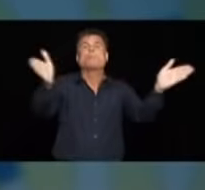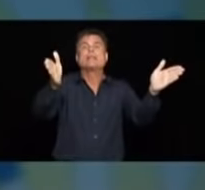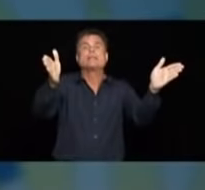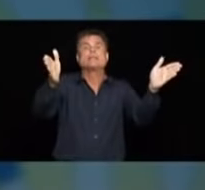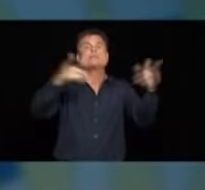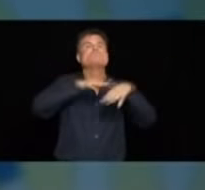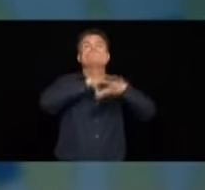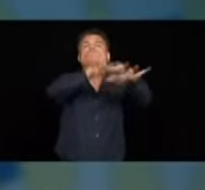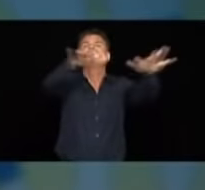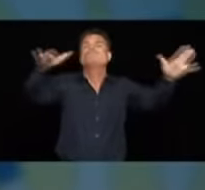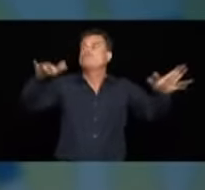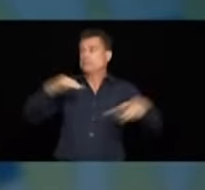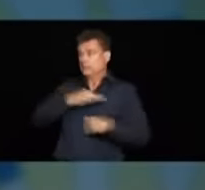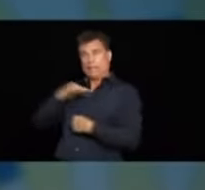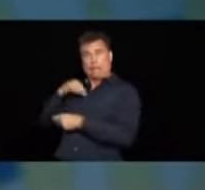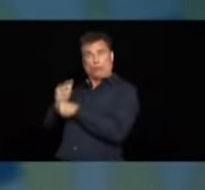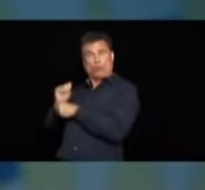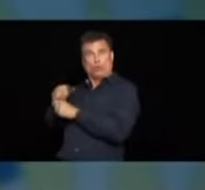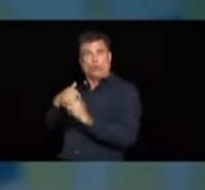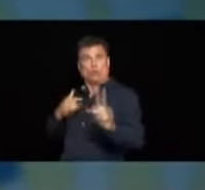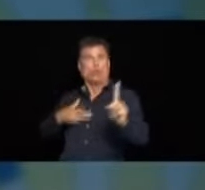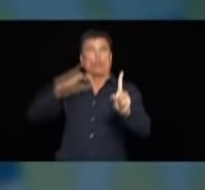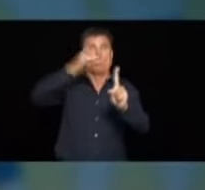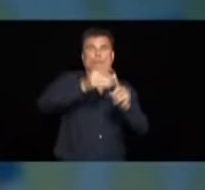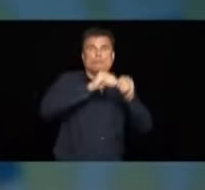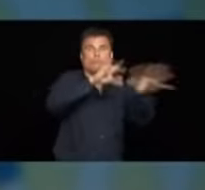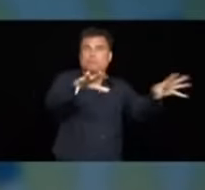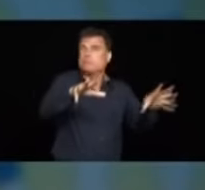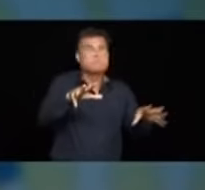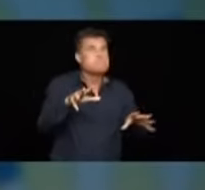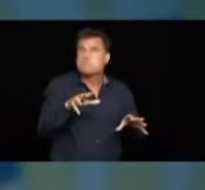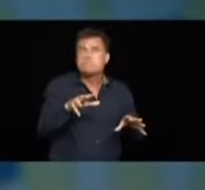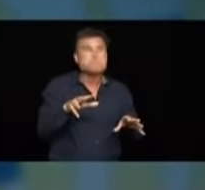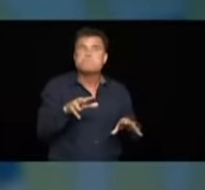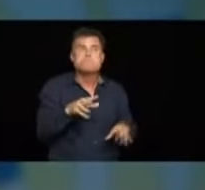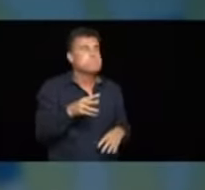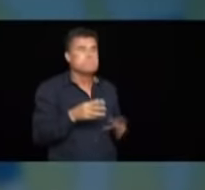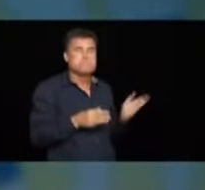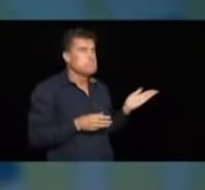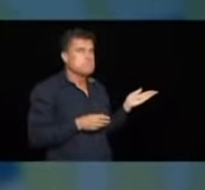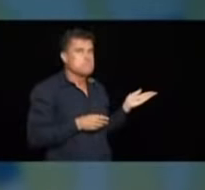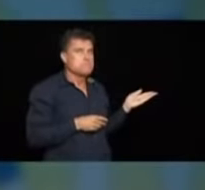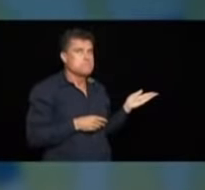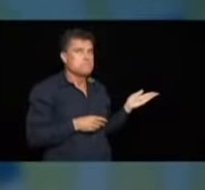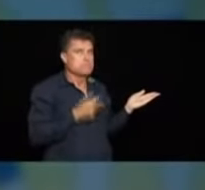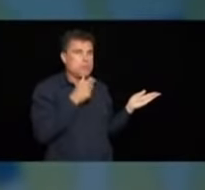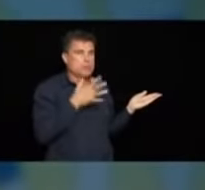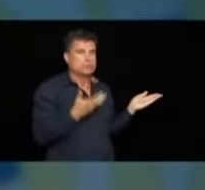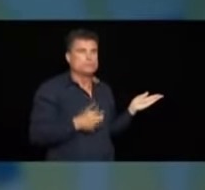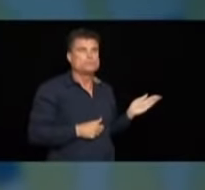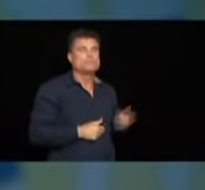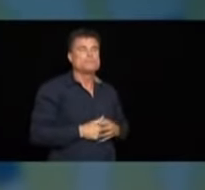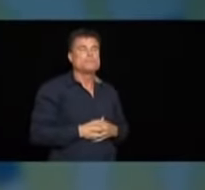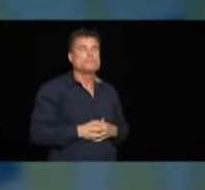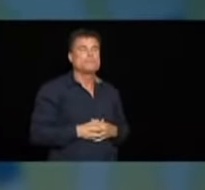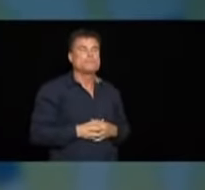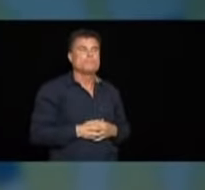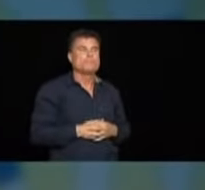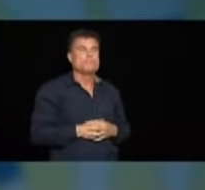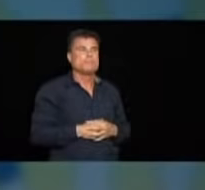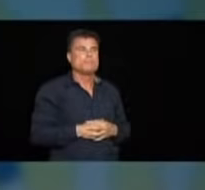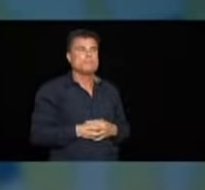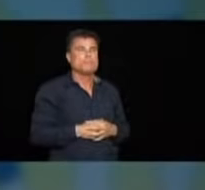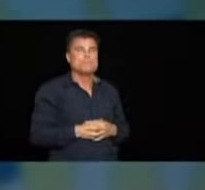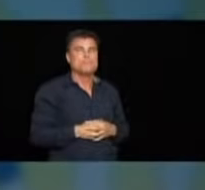like gyms, other facilities that are open where there is contact with people that have led